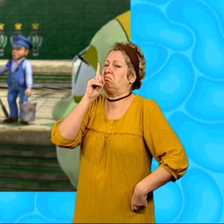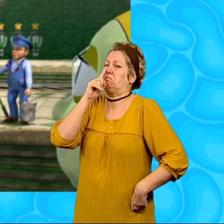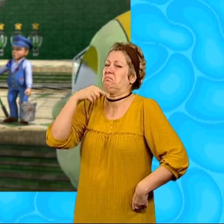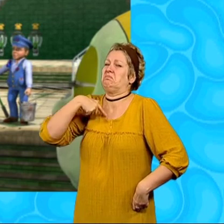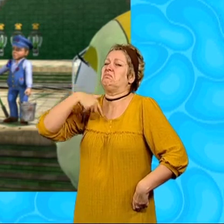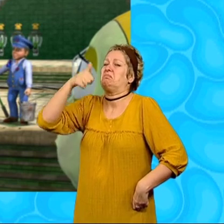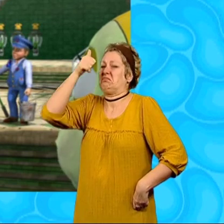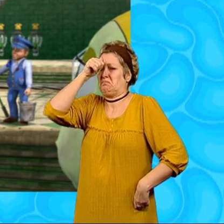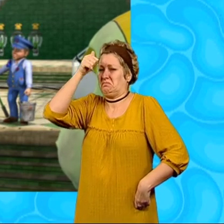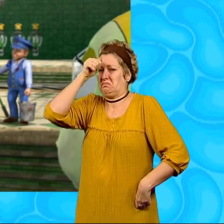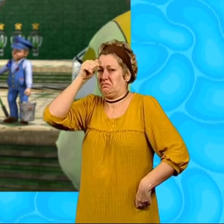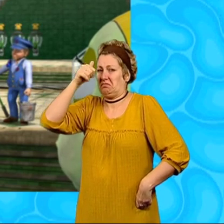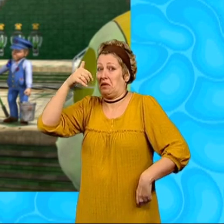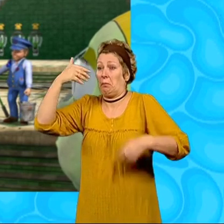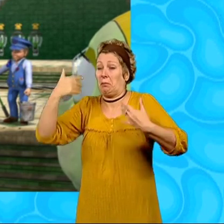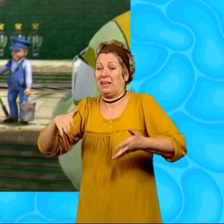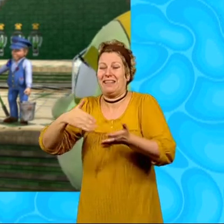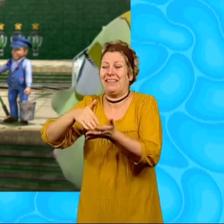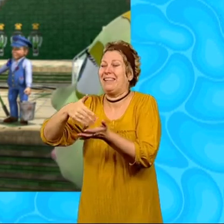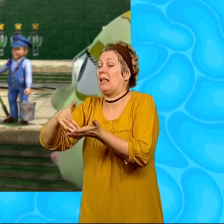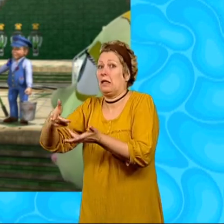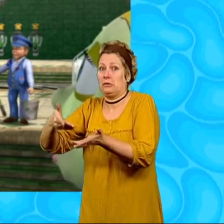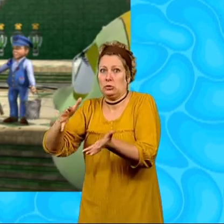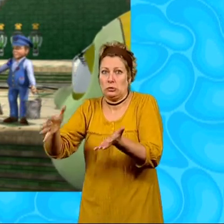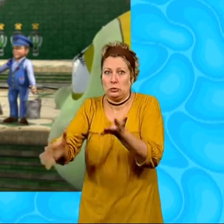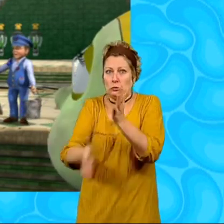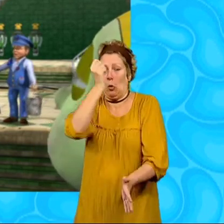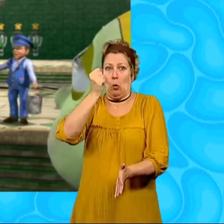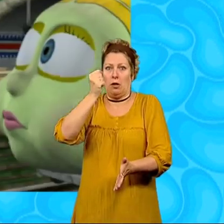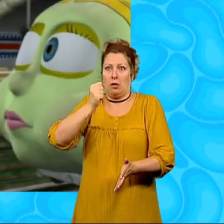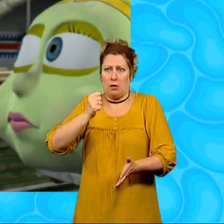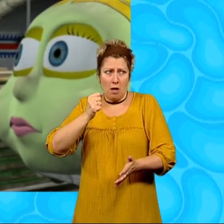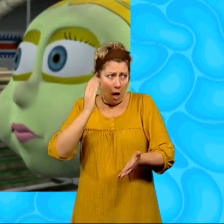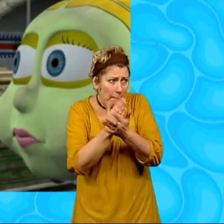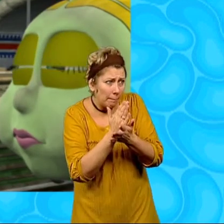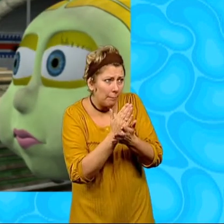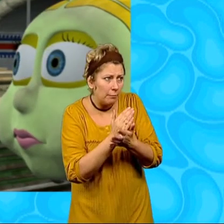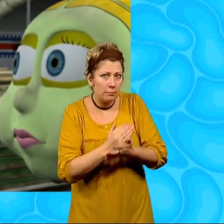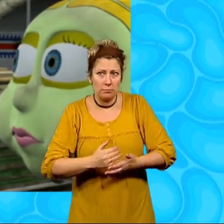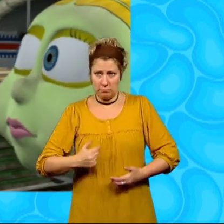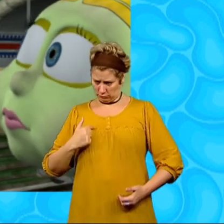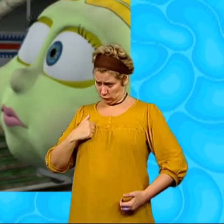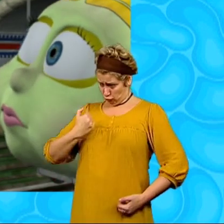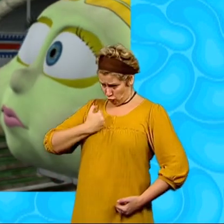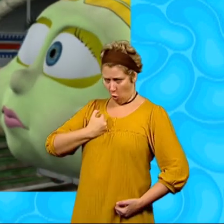Ernie. All the jumble has been stolen. Are you sure? Am I ever wrong?